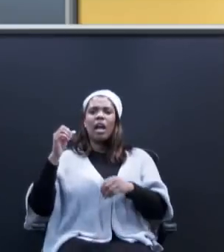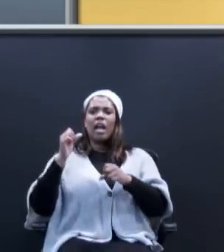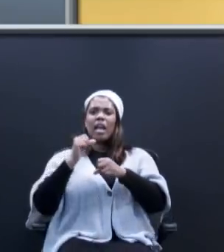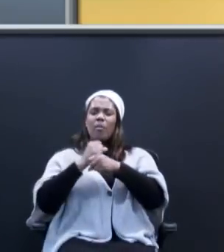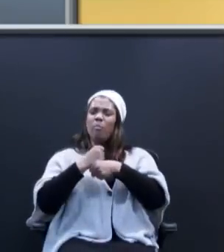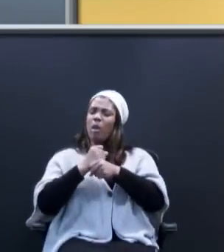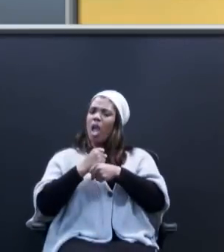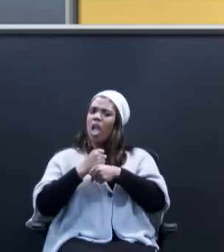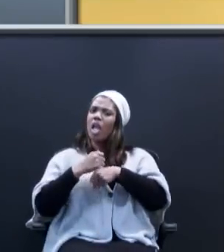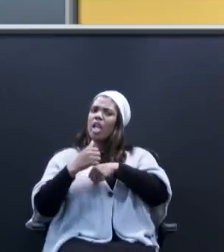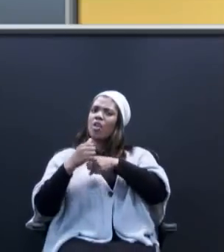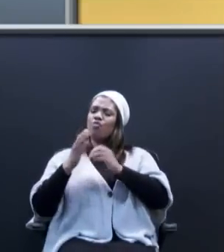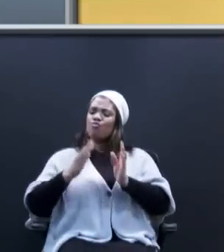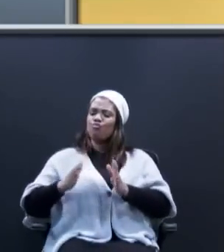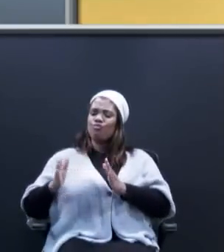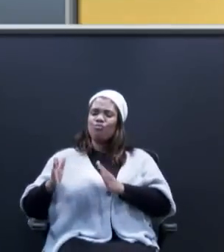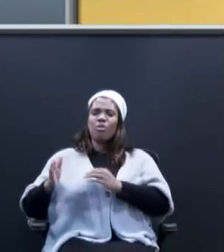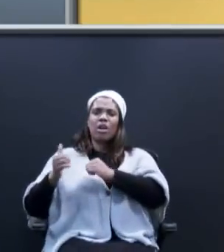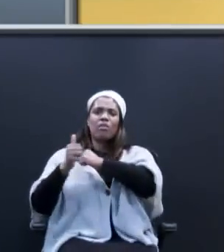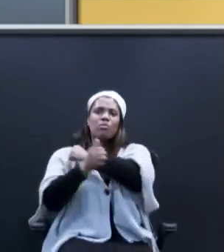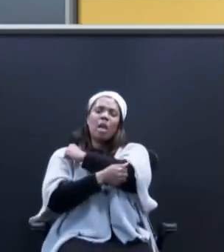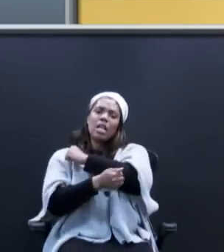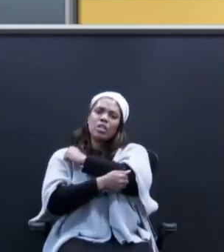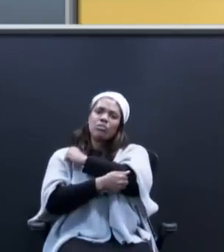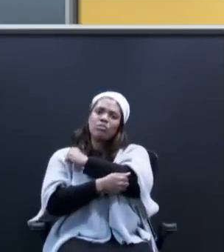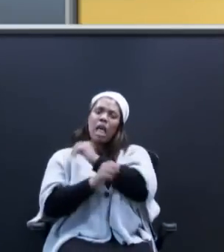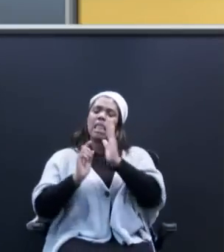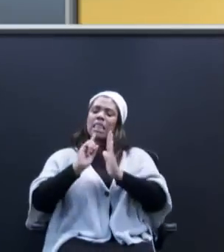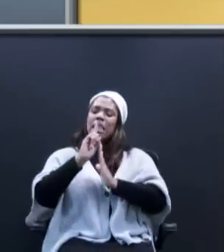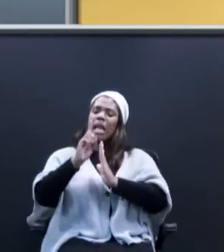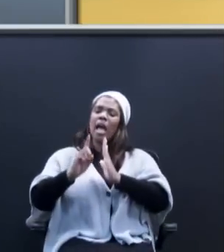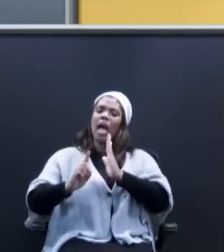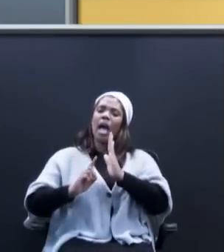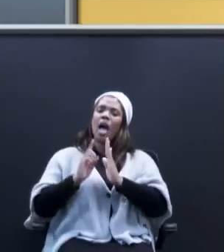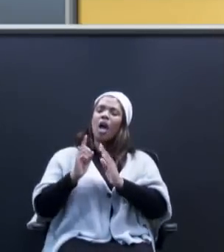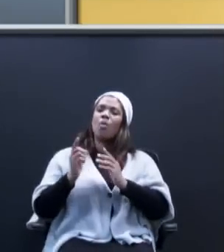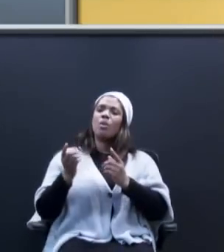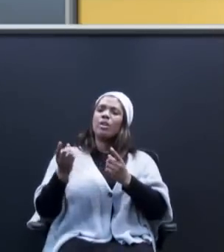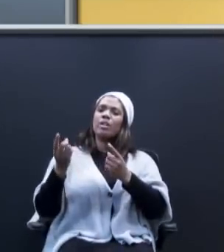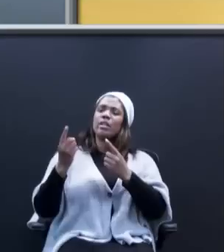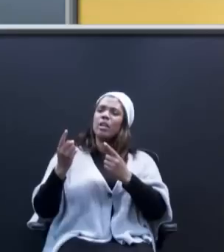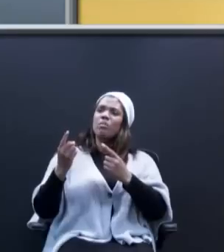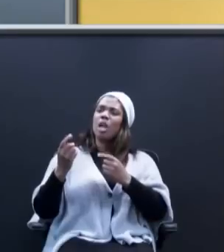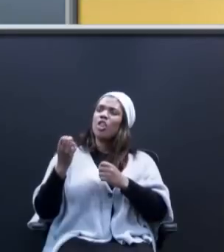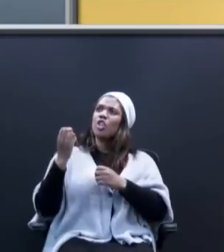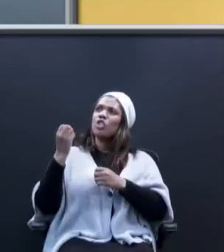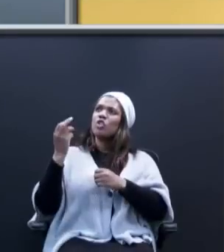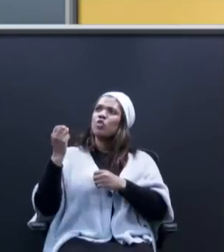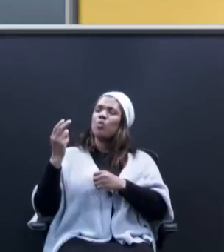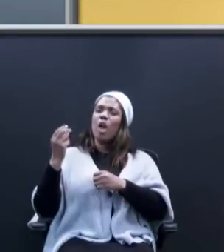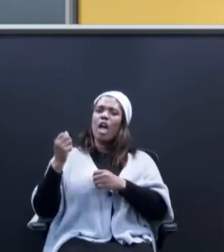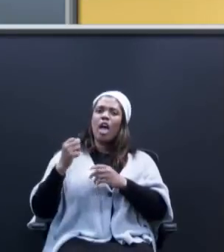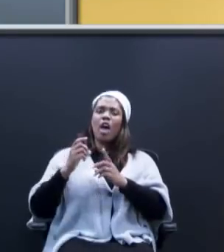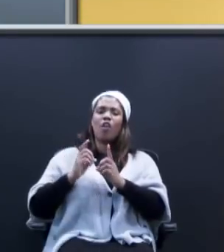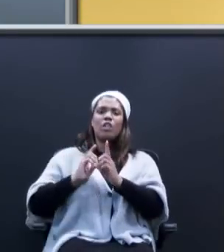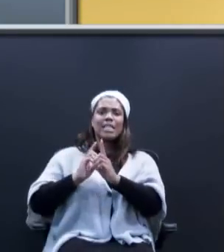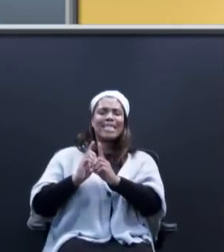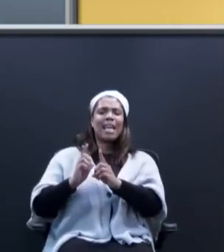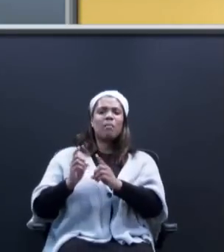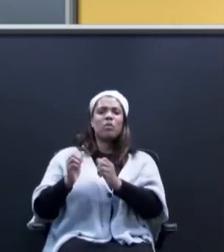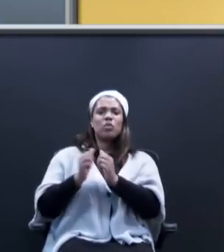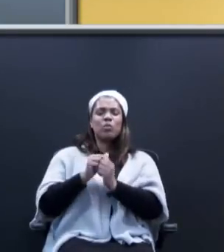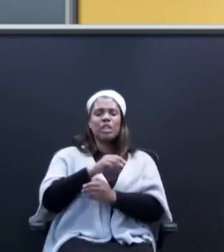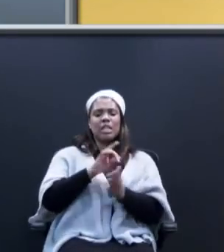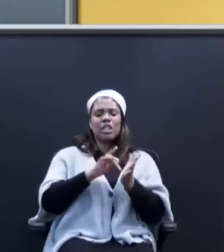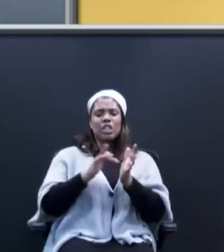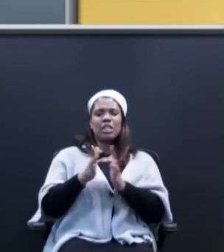about the Passover. Mm-hmm. Go ahead. And when the hour was come, he sat down, and the 12 apostles with him. And he said unto them,